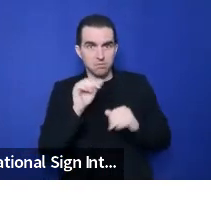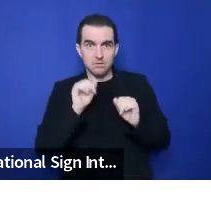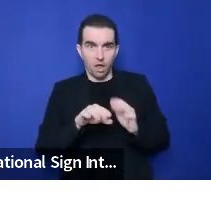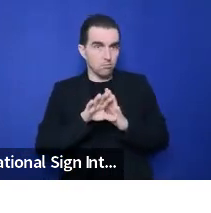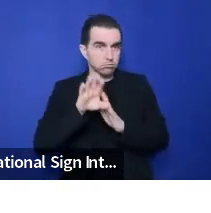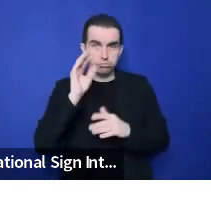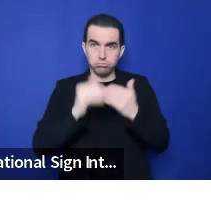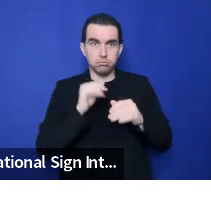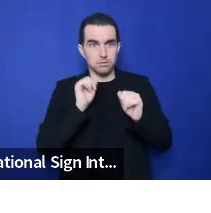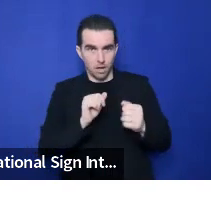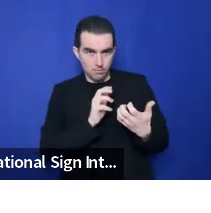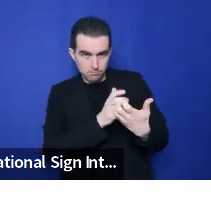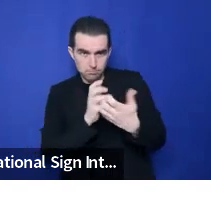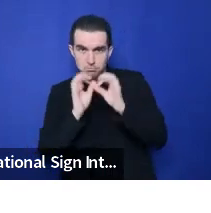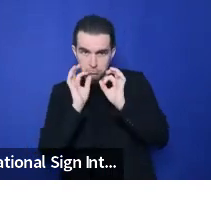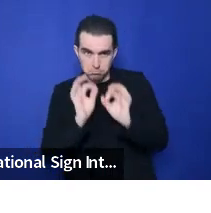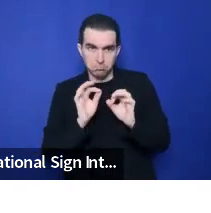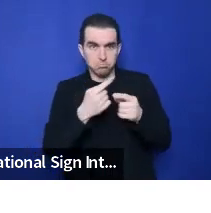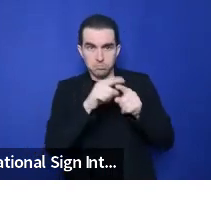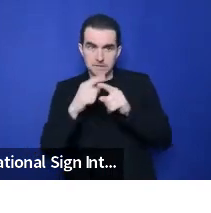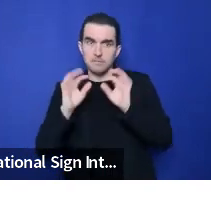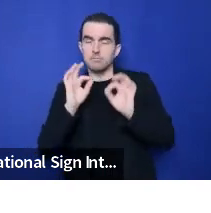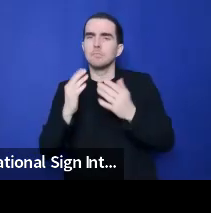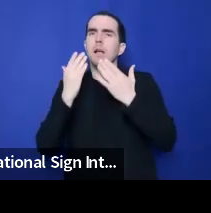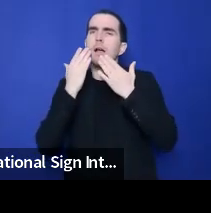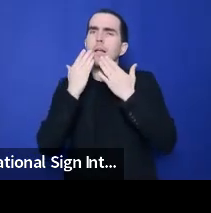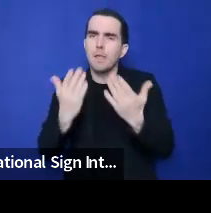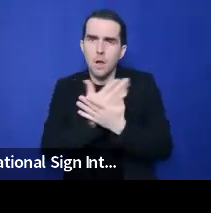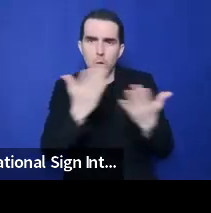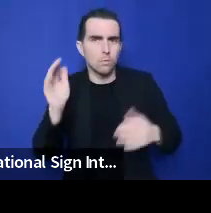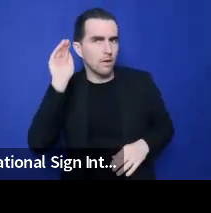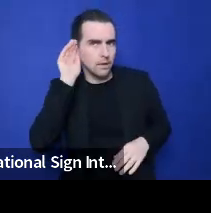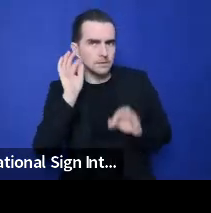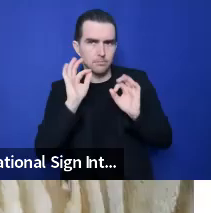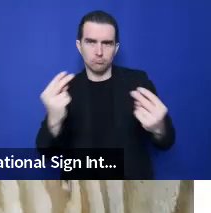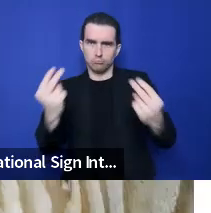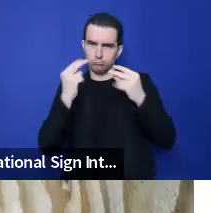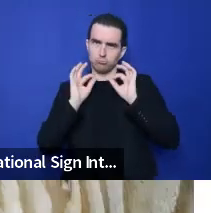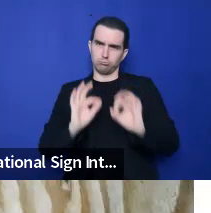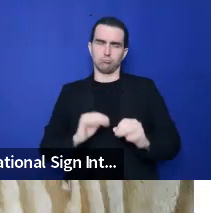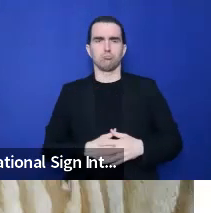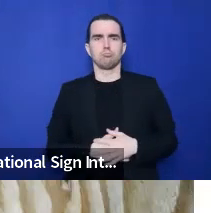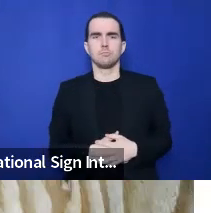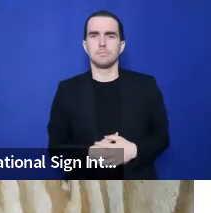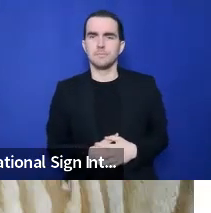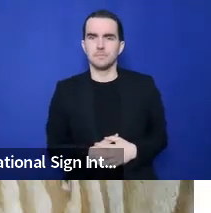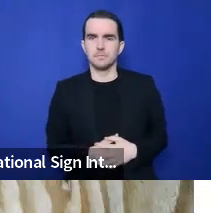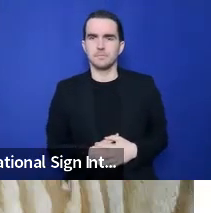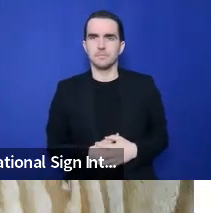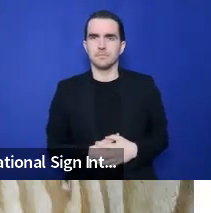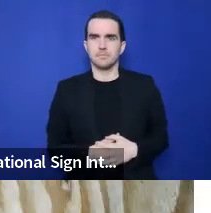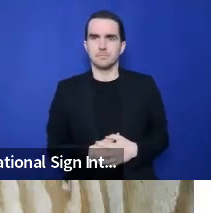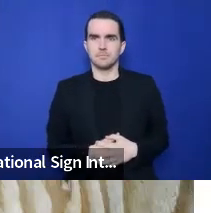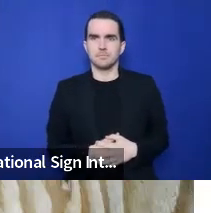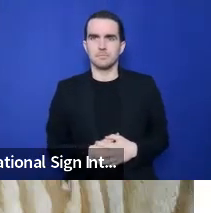Thank you, Na. Thank you for highlighting the work of that. And it's also very interesting what you highlighted, often the discrimination that older